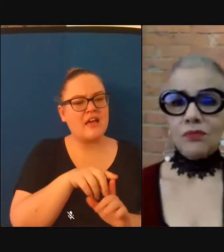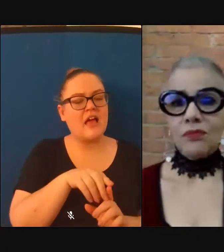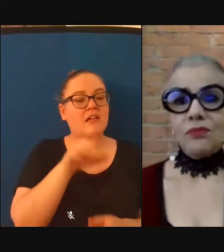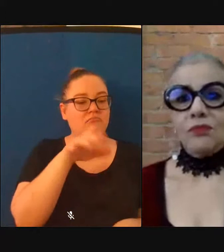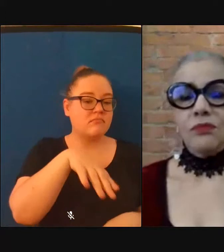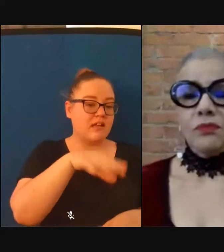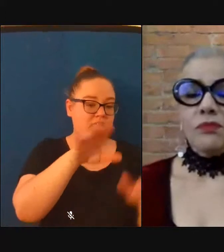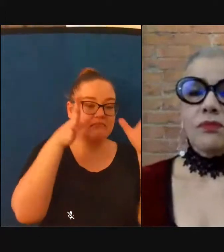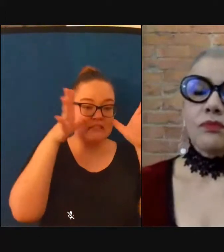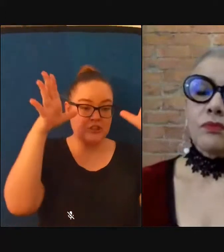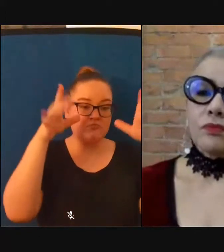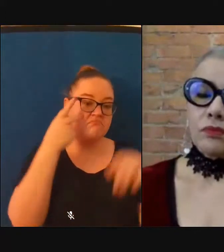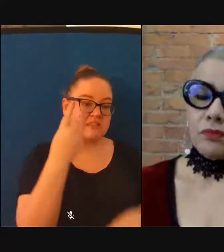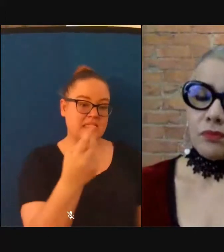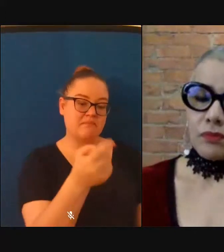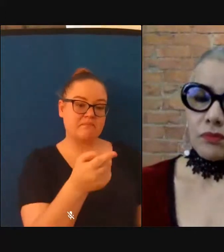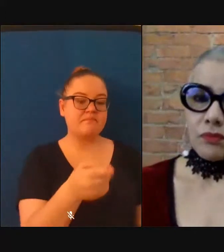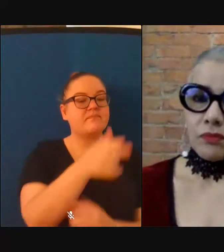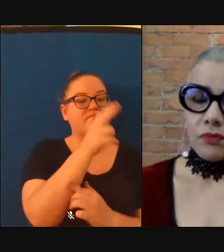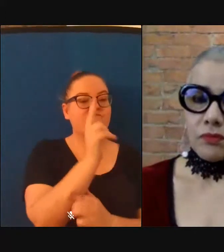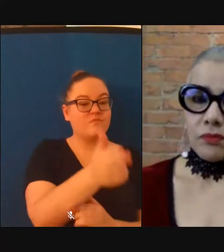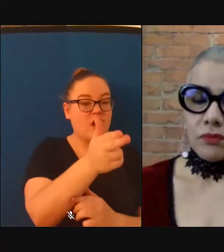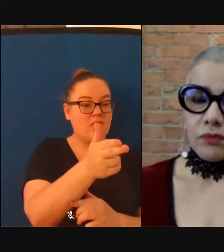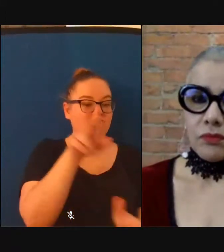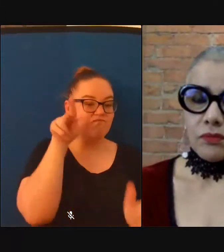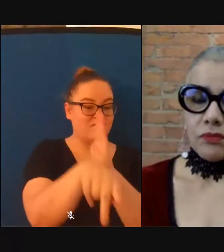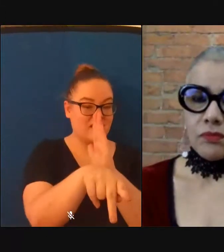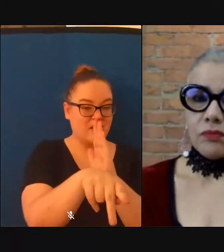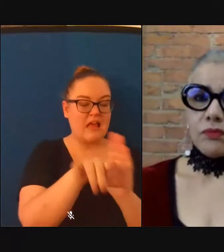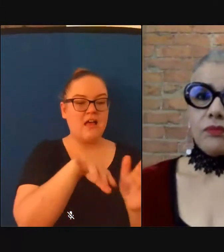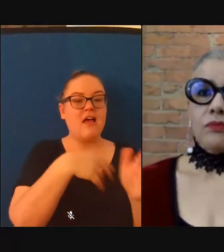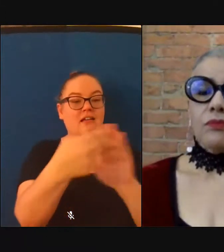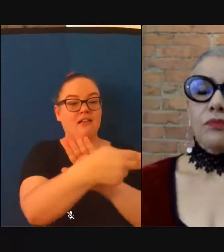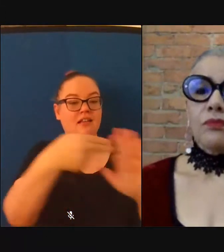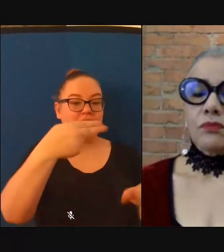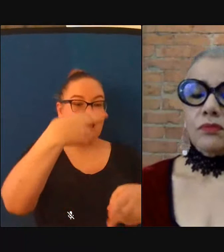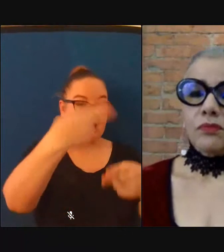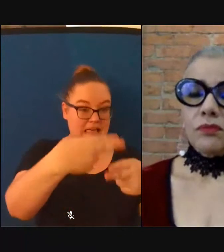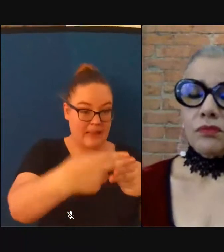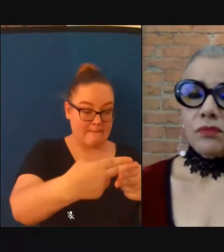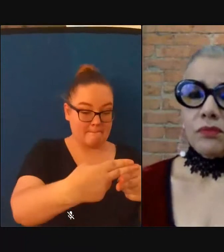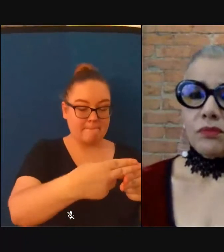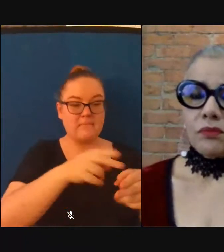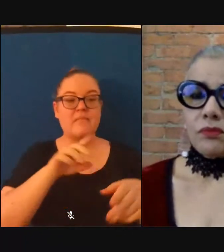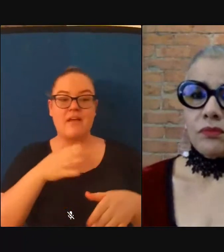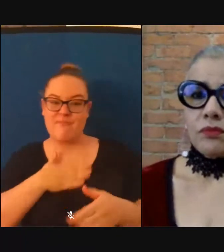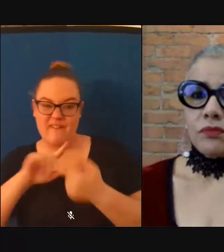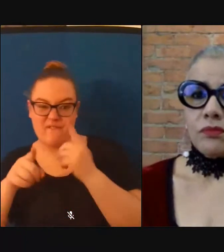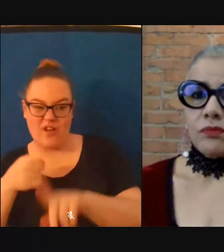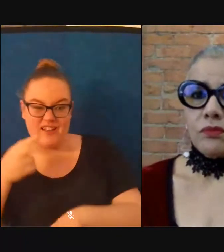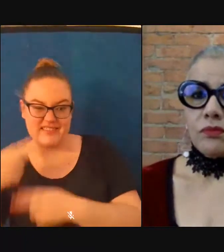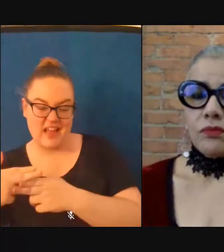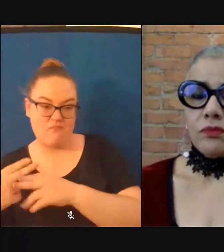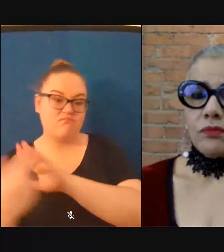deer, flayed the deer, strung it up in an imitation of a lynching, kept posting